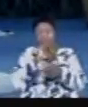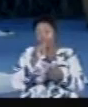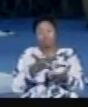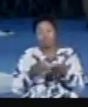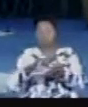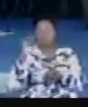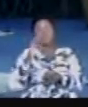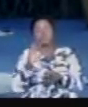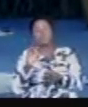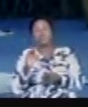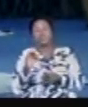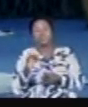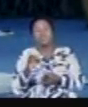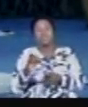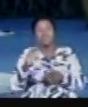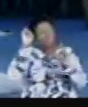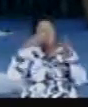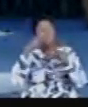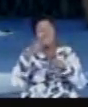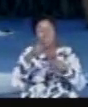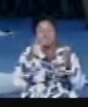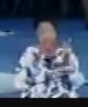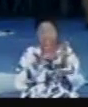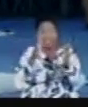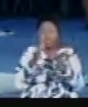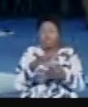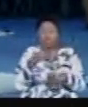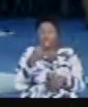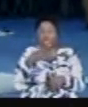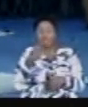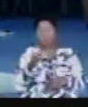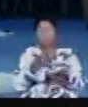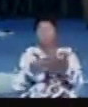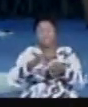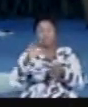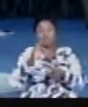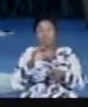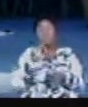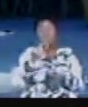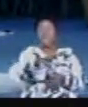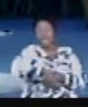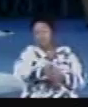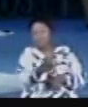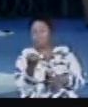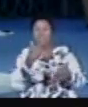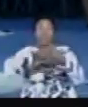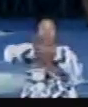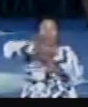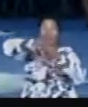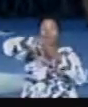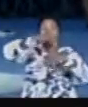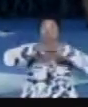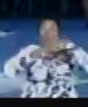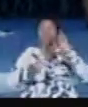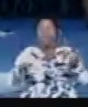It says, Jesus said, the Holy Ghost is another comforter like